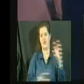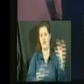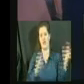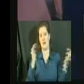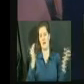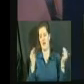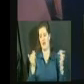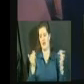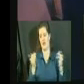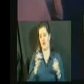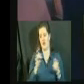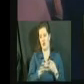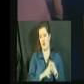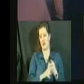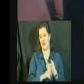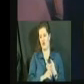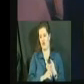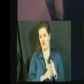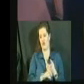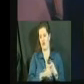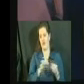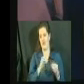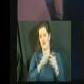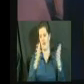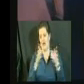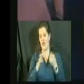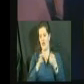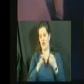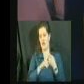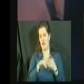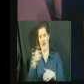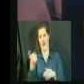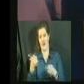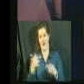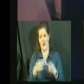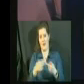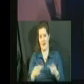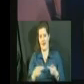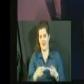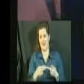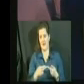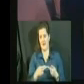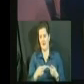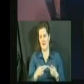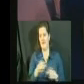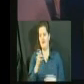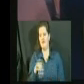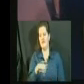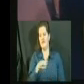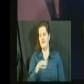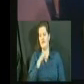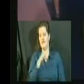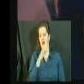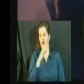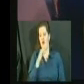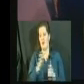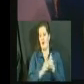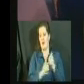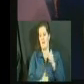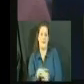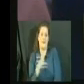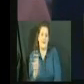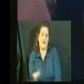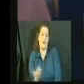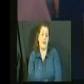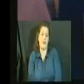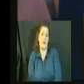comparison, just in comparison to the principals at other places. And that's not even with the most recent data. So